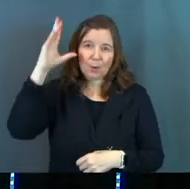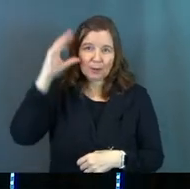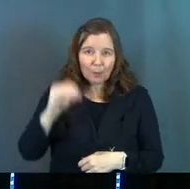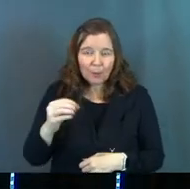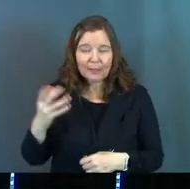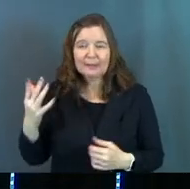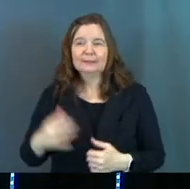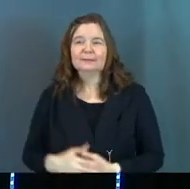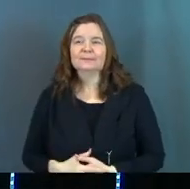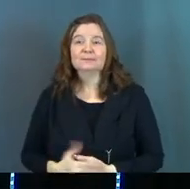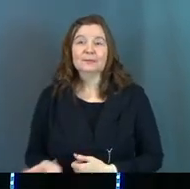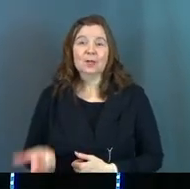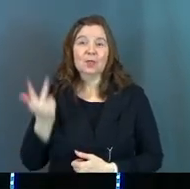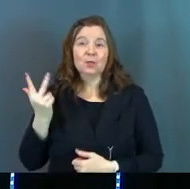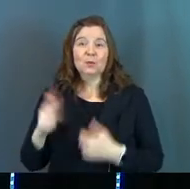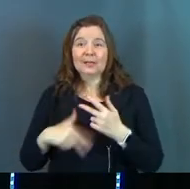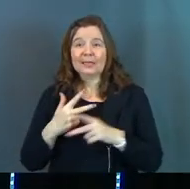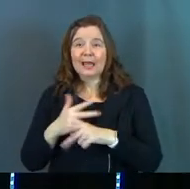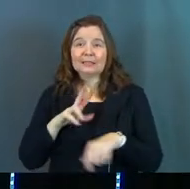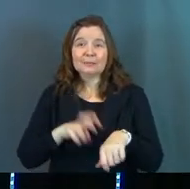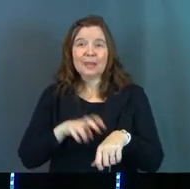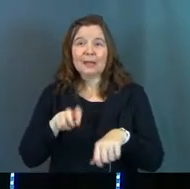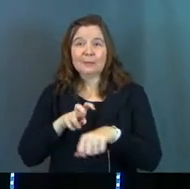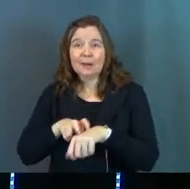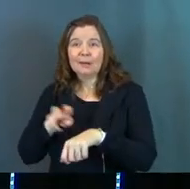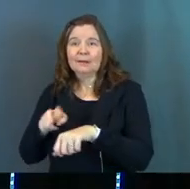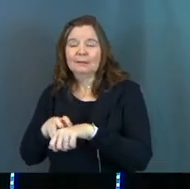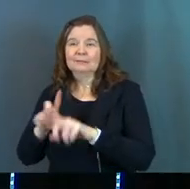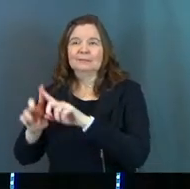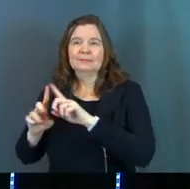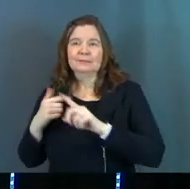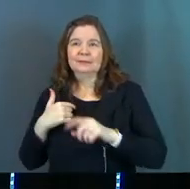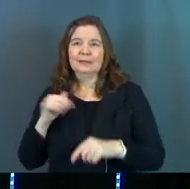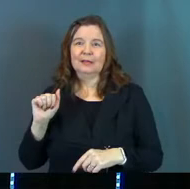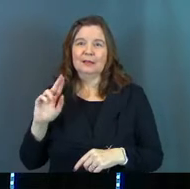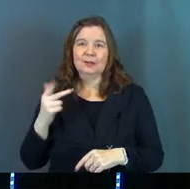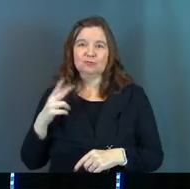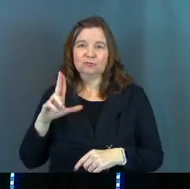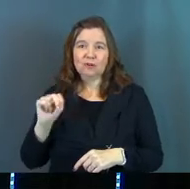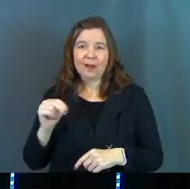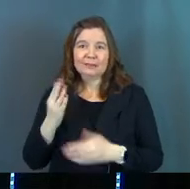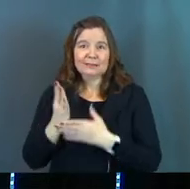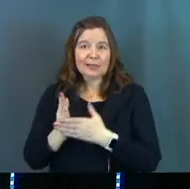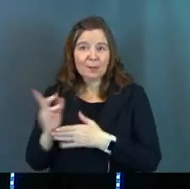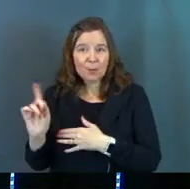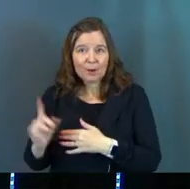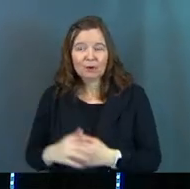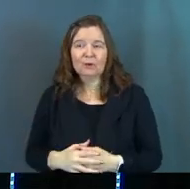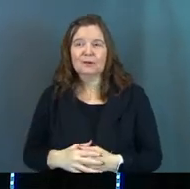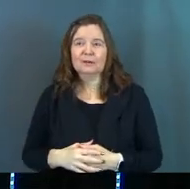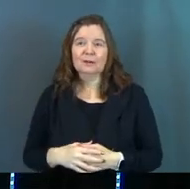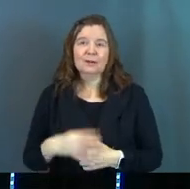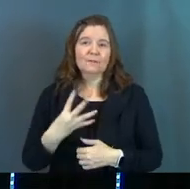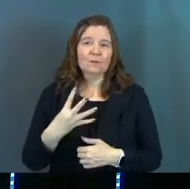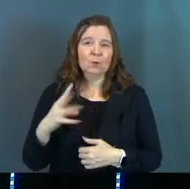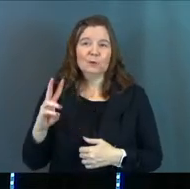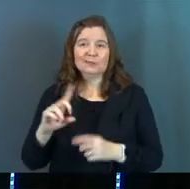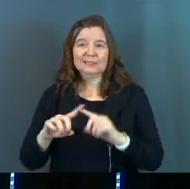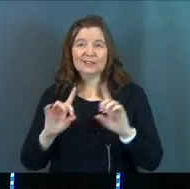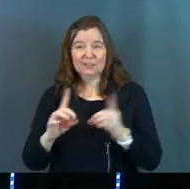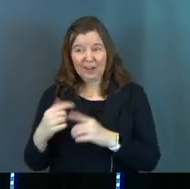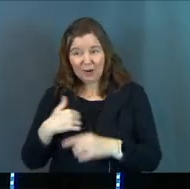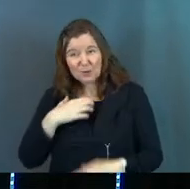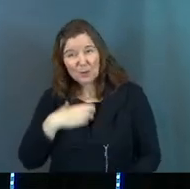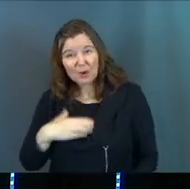boy. 3 kinds of potatoes at least. Definitely going to be au gratins in there somewhere. 4 to 6 desserts.